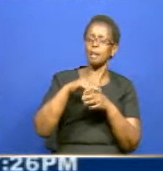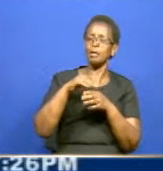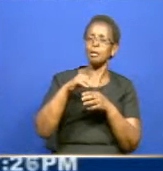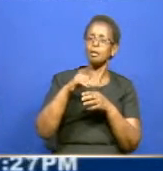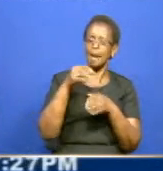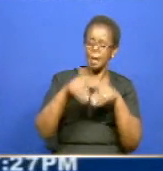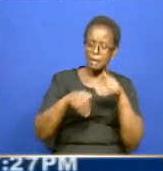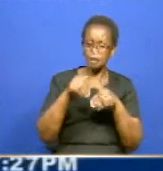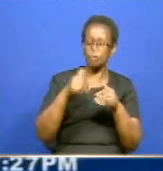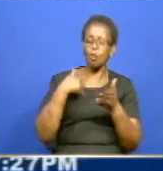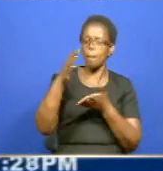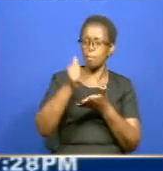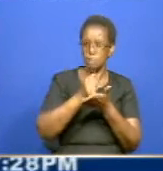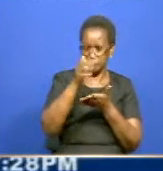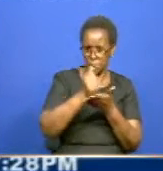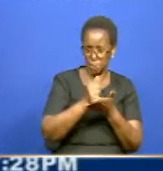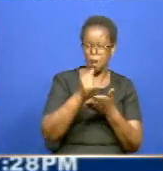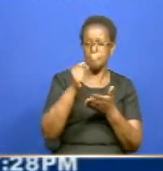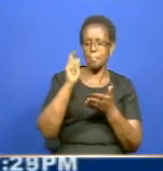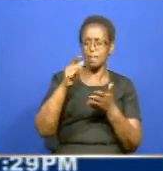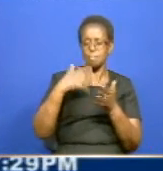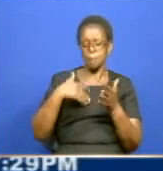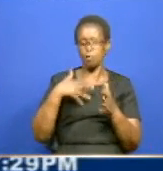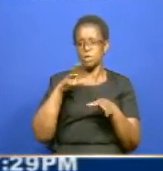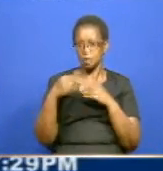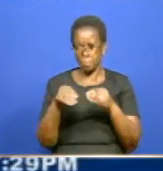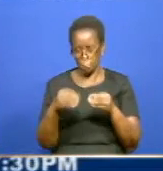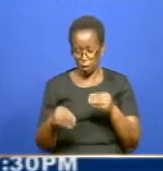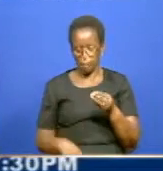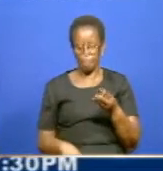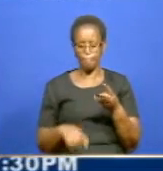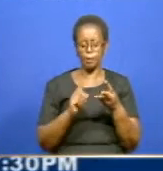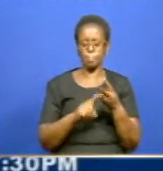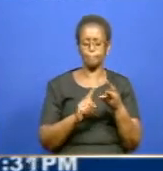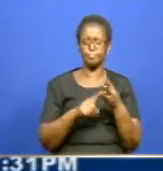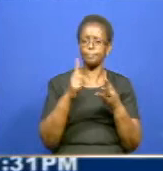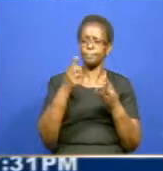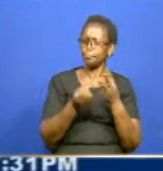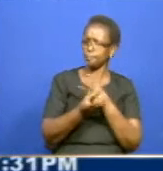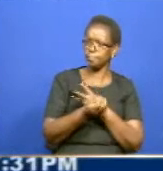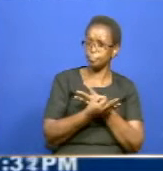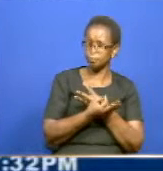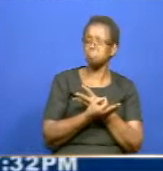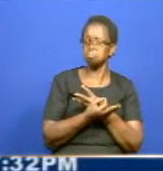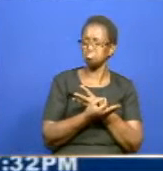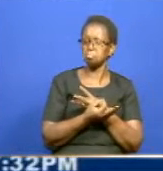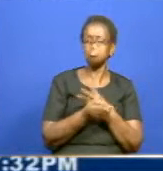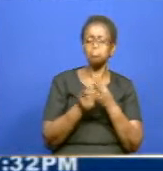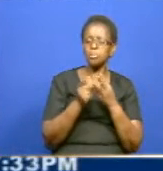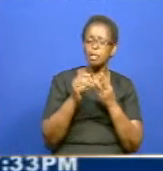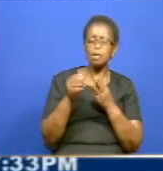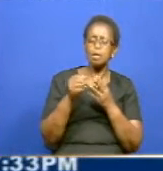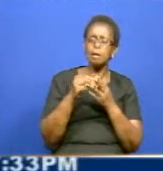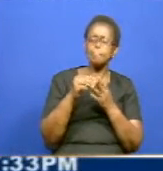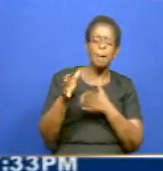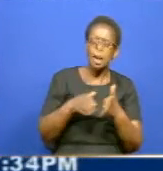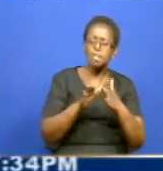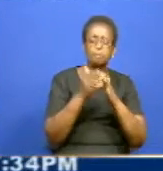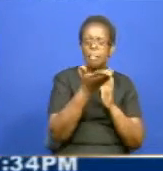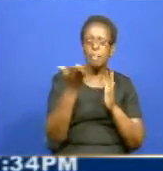3, state mechanisms put in place, if any, to monitor implementation of